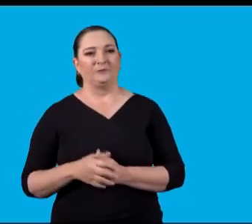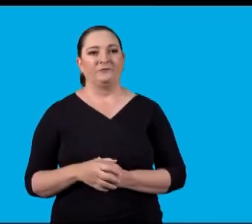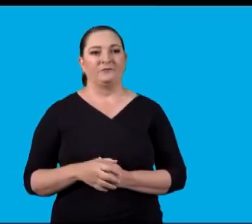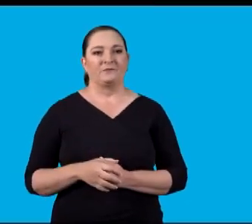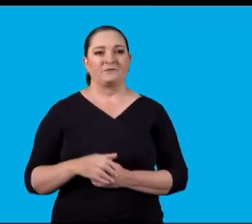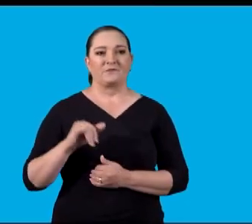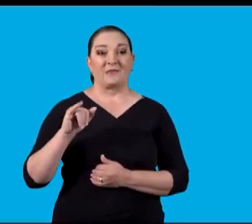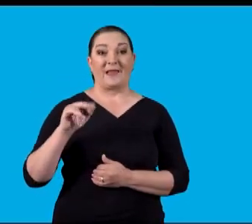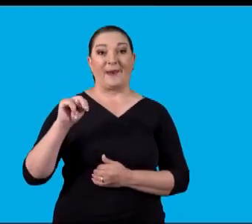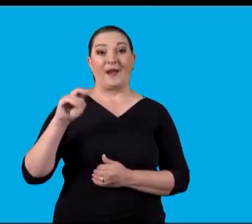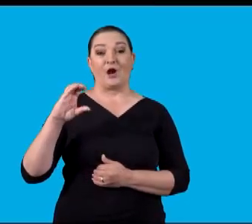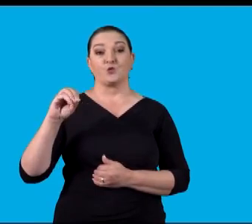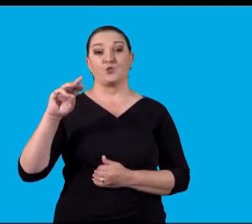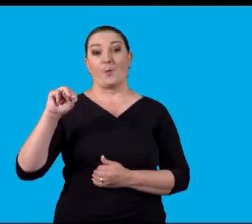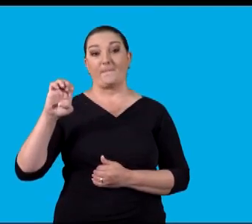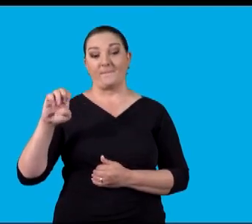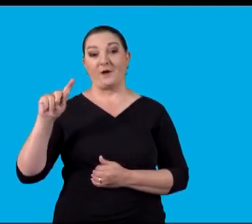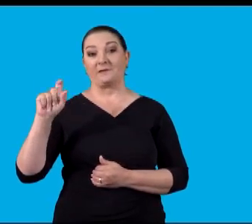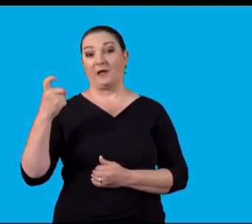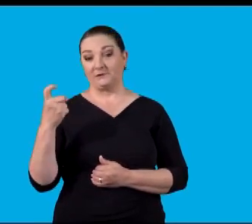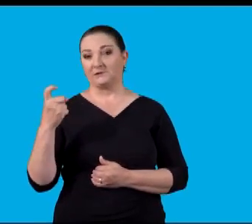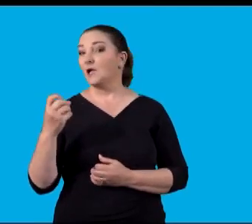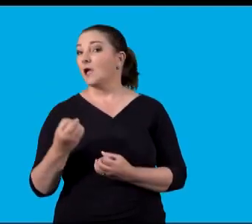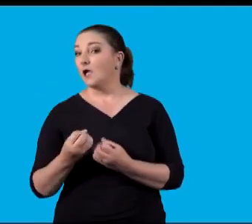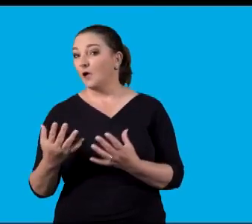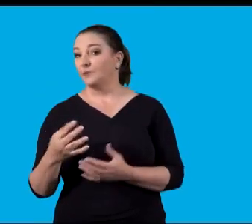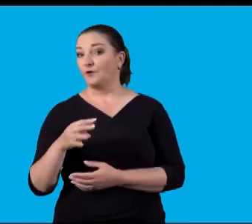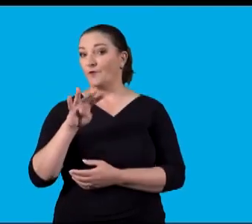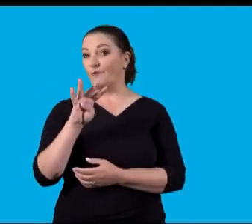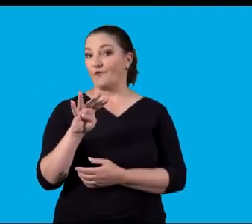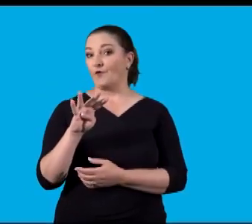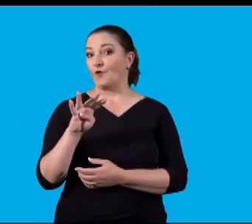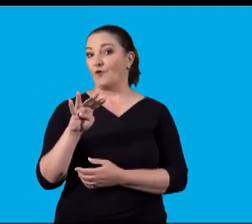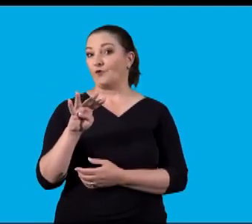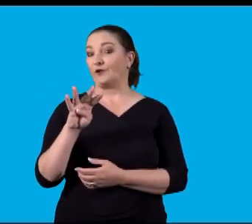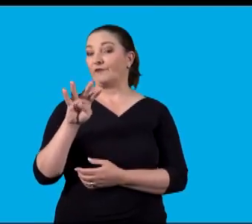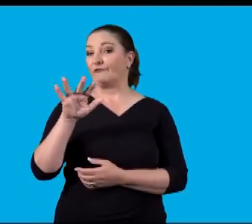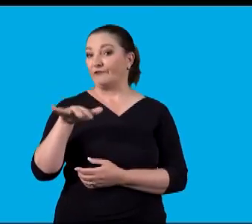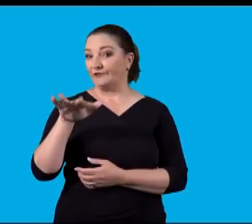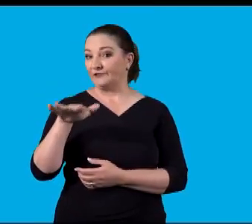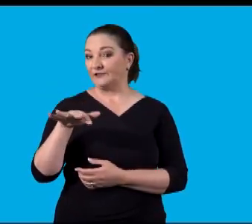say income tax. And the income tax amount is